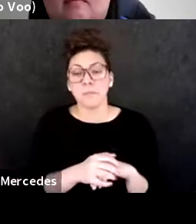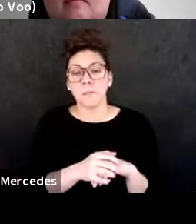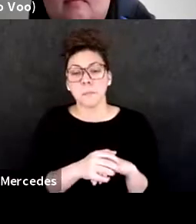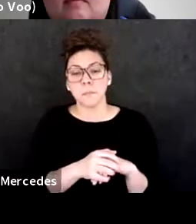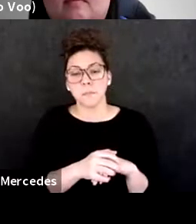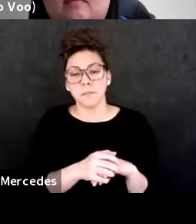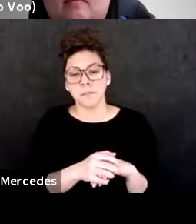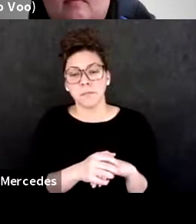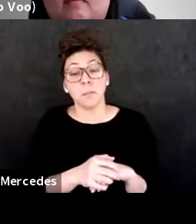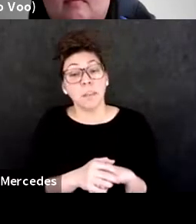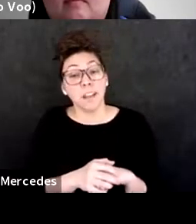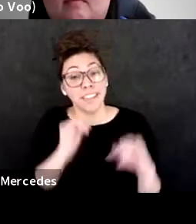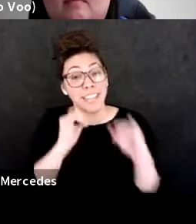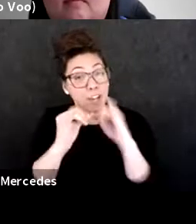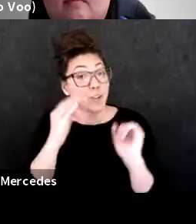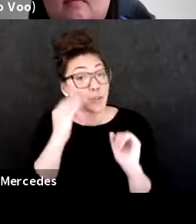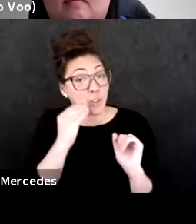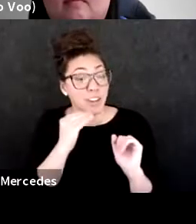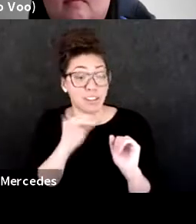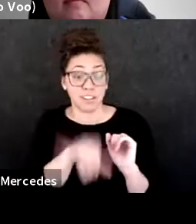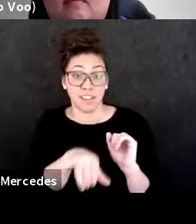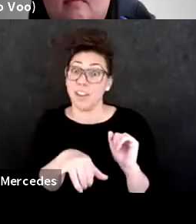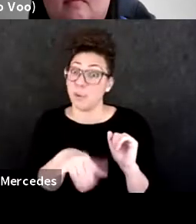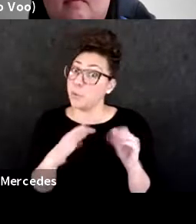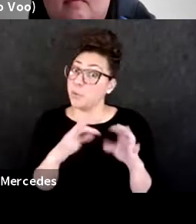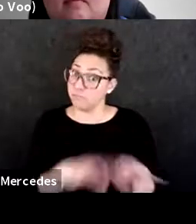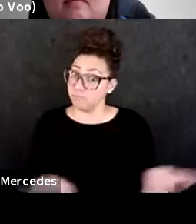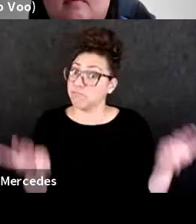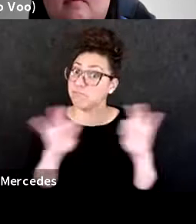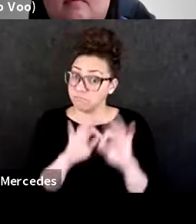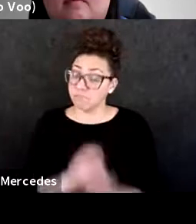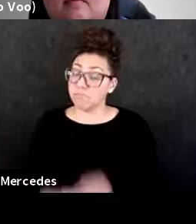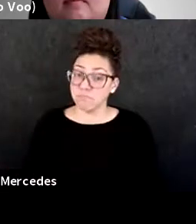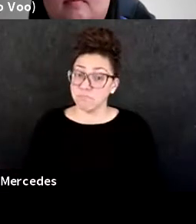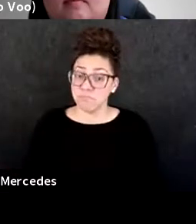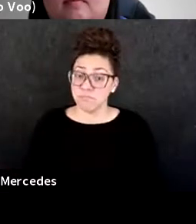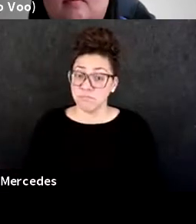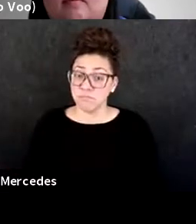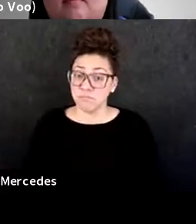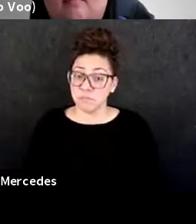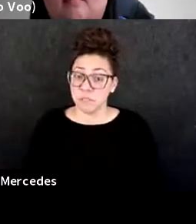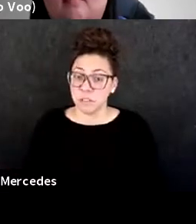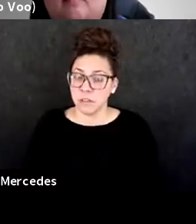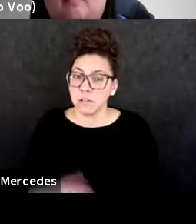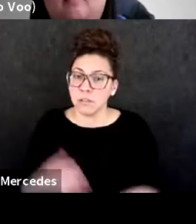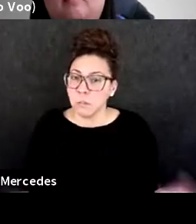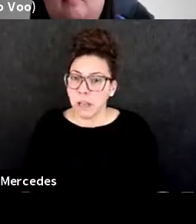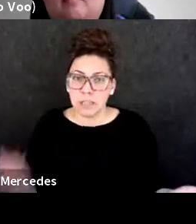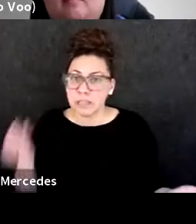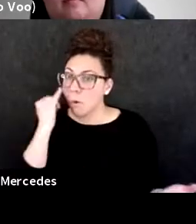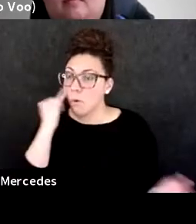for a lot. And if we're only talking to people who also have never been on the search committees or the hiring